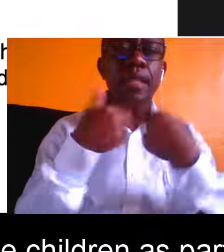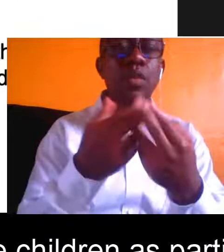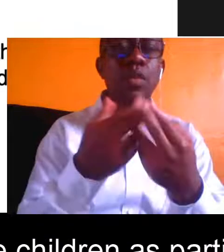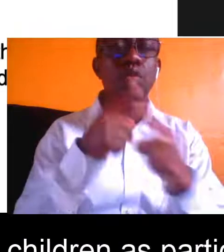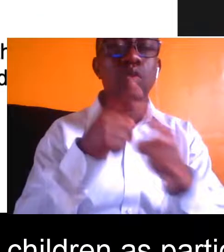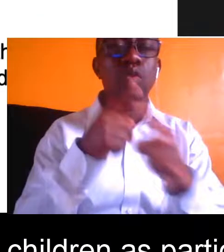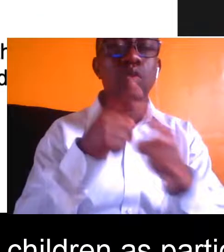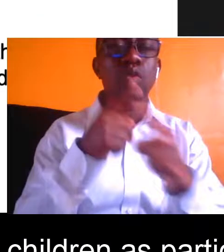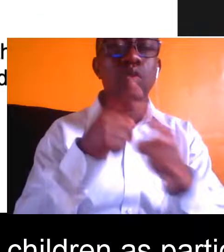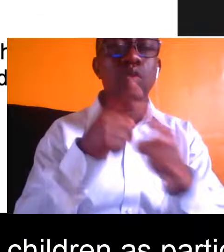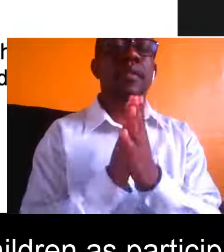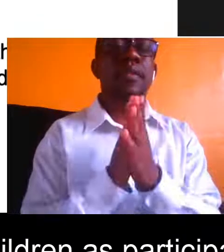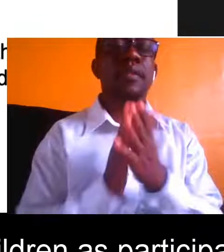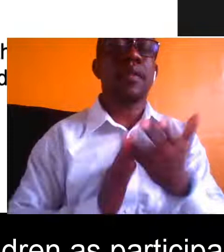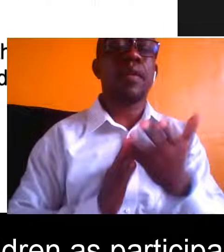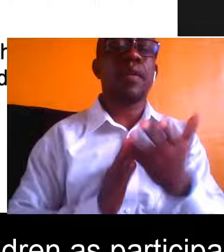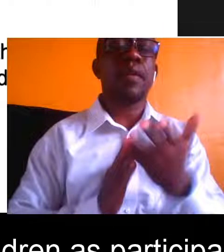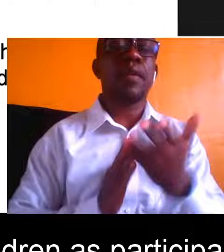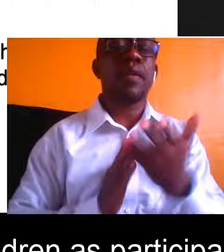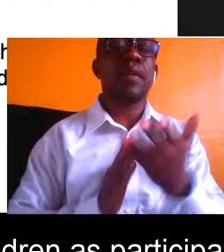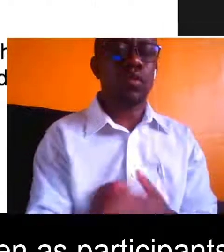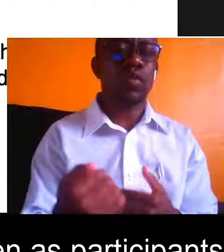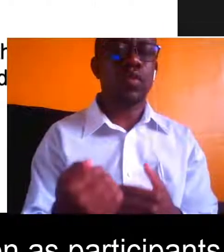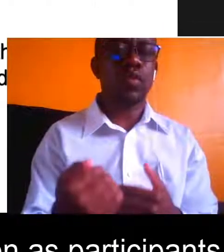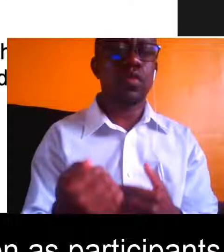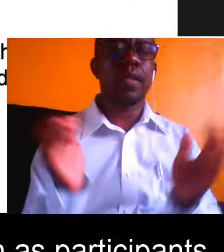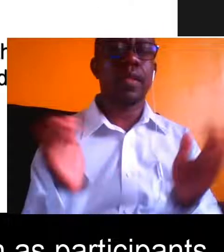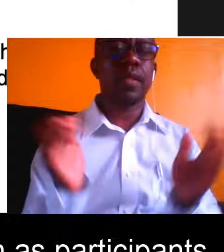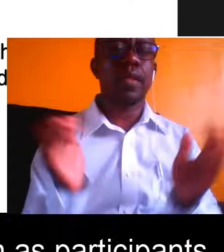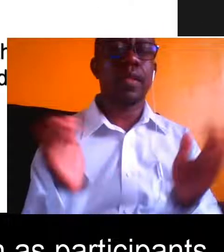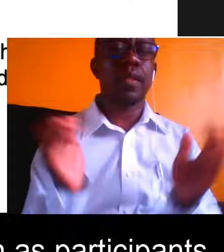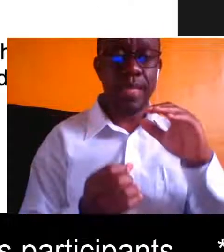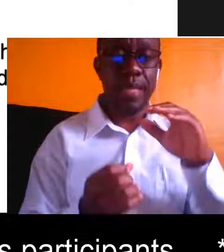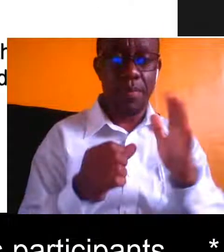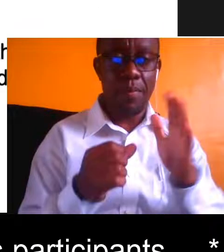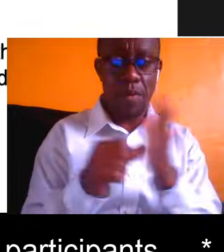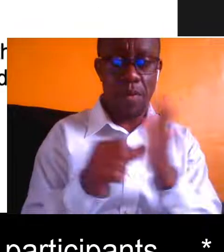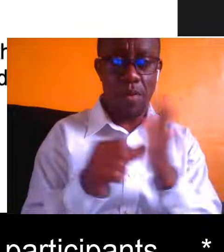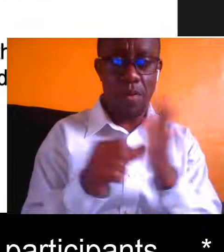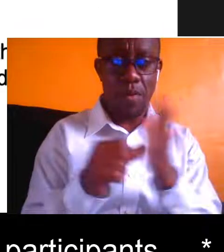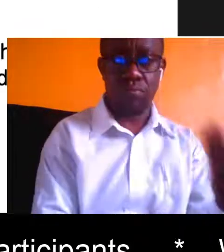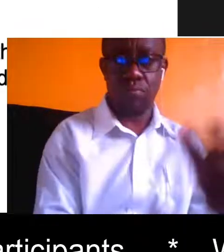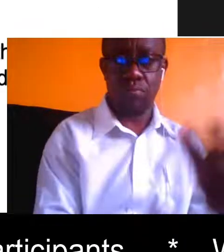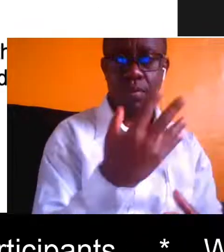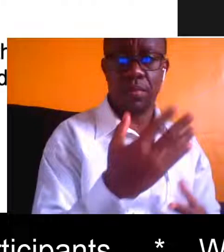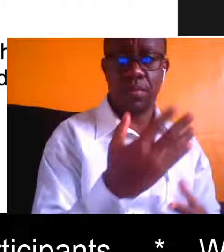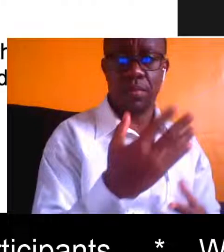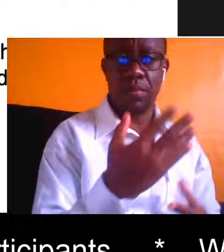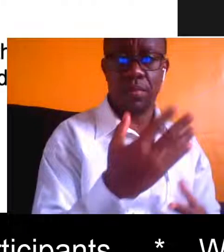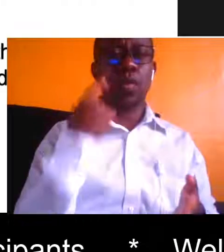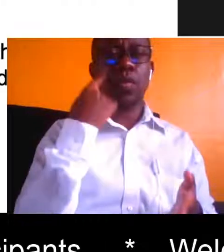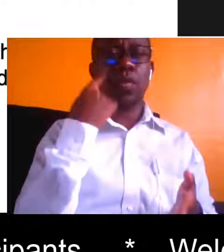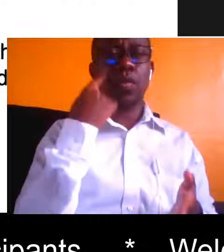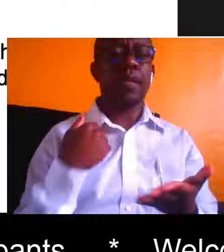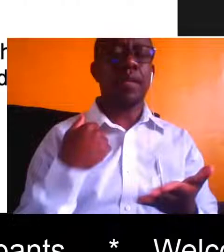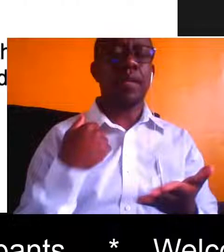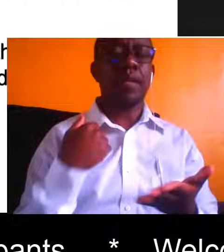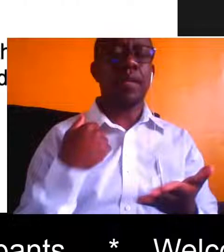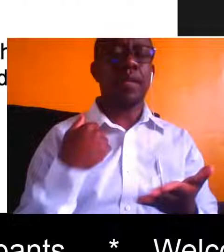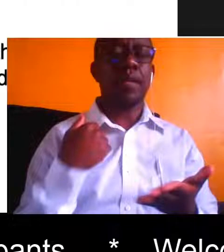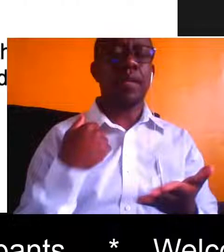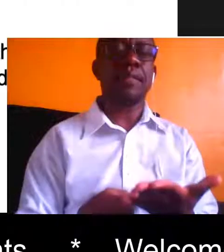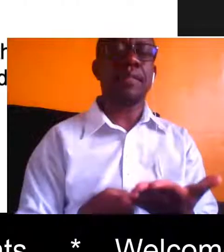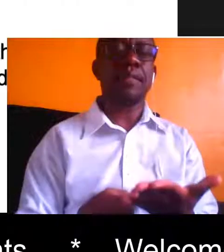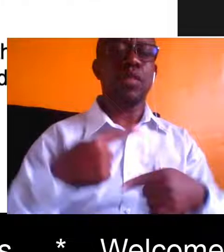child rights during the COVID-19 health crisis. You will recall that there are ongoing conversations around how do we protect the rights